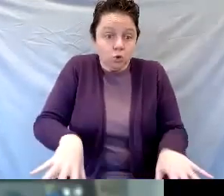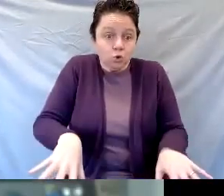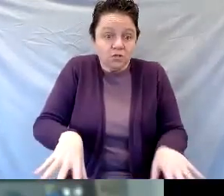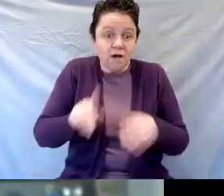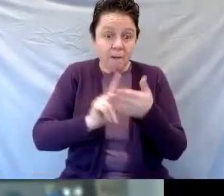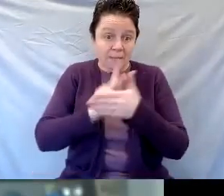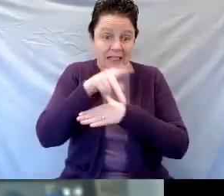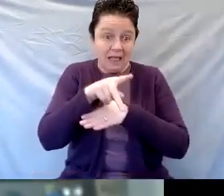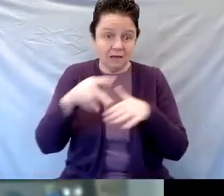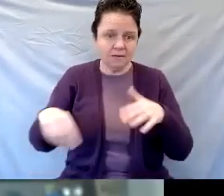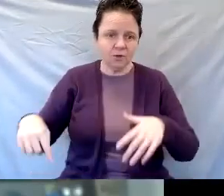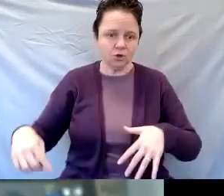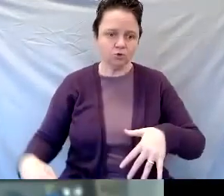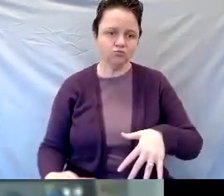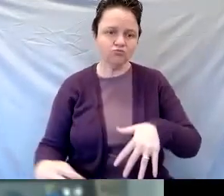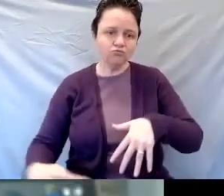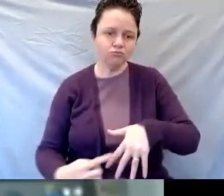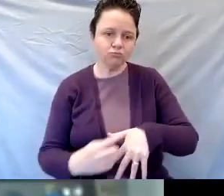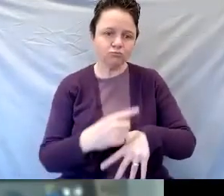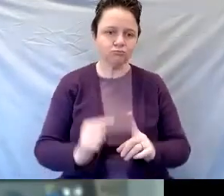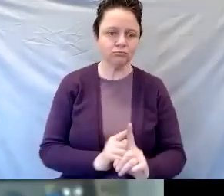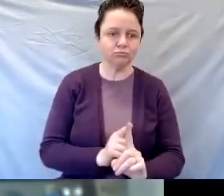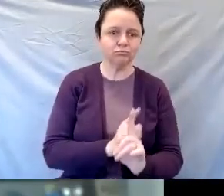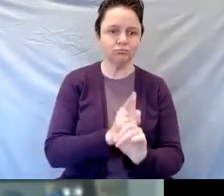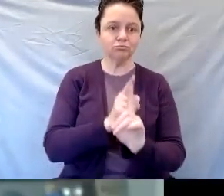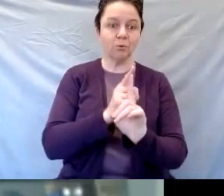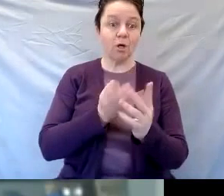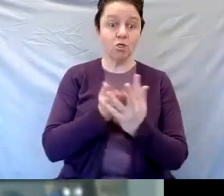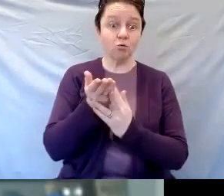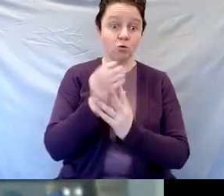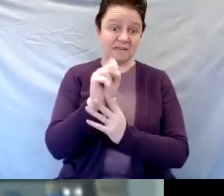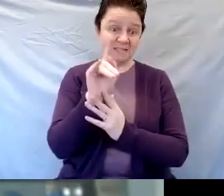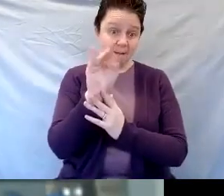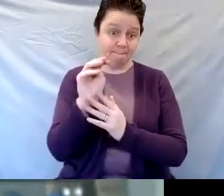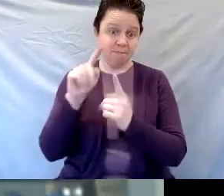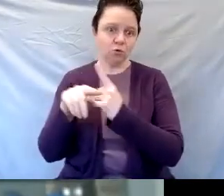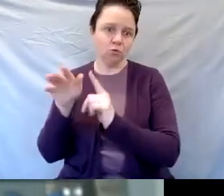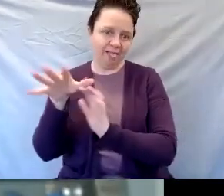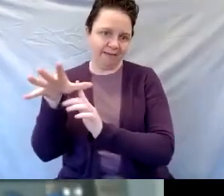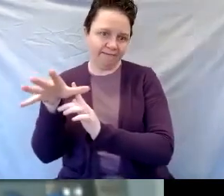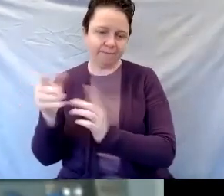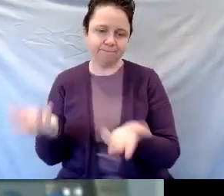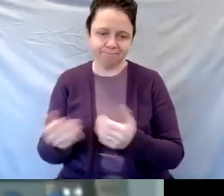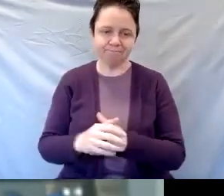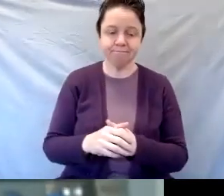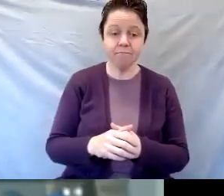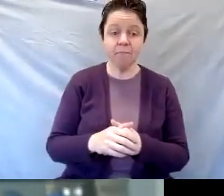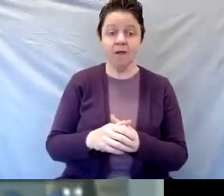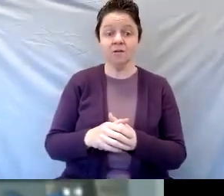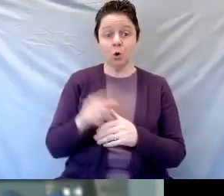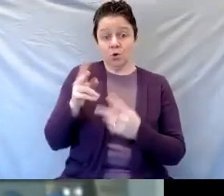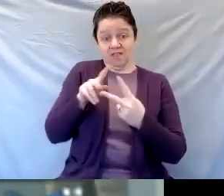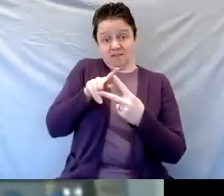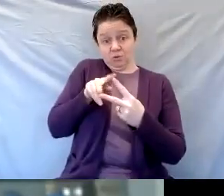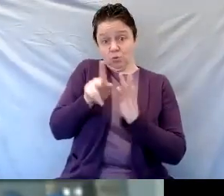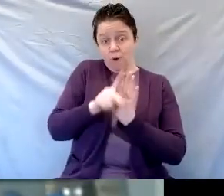use that capillary action and draw the water up from the ground. So again, these two properties allow water